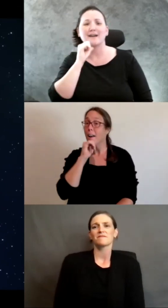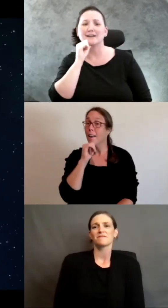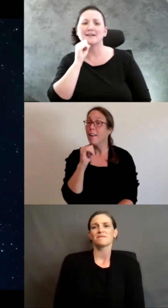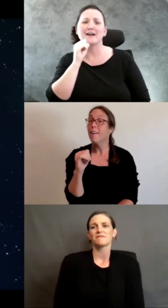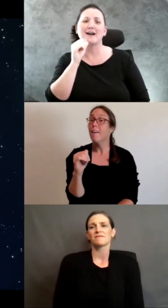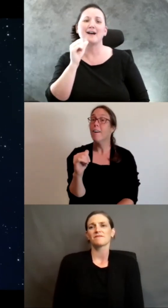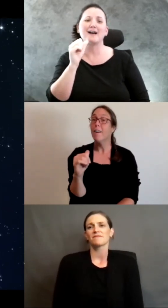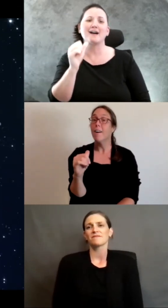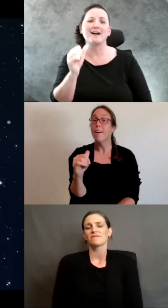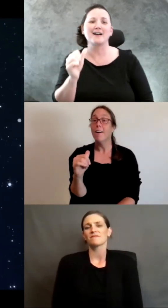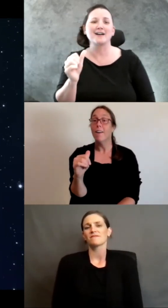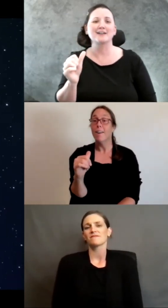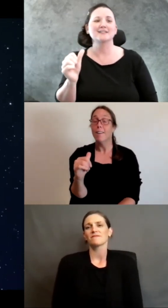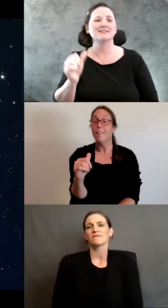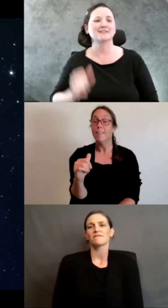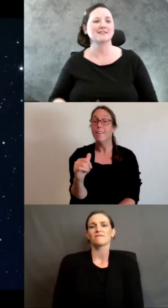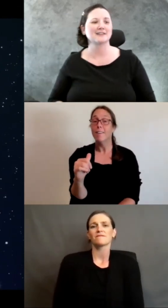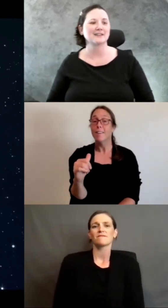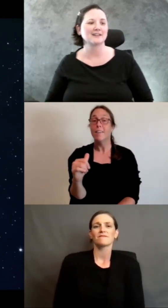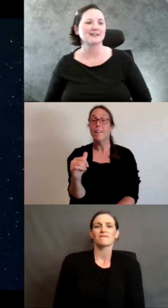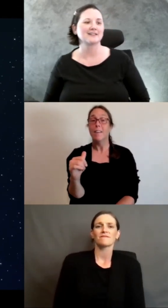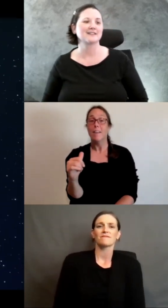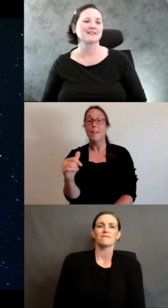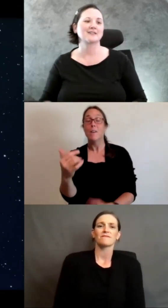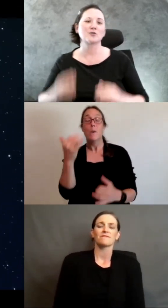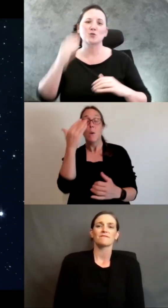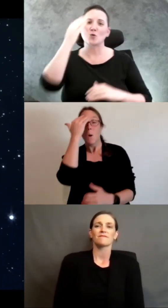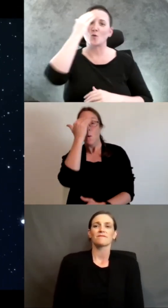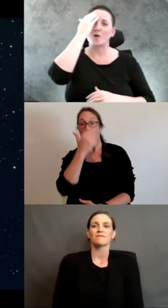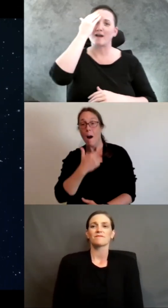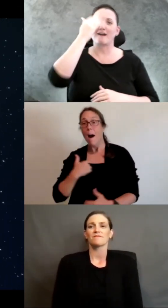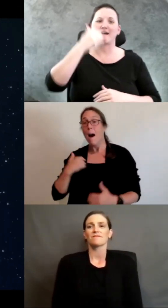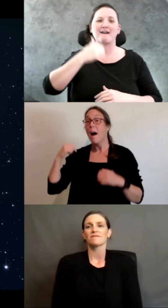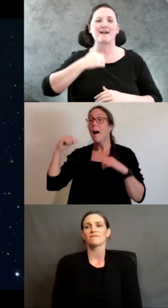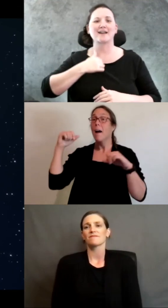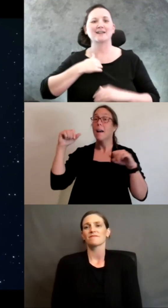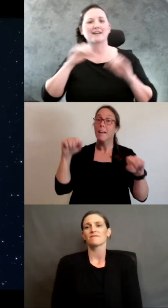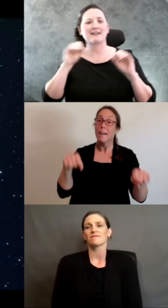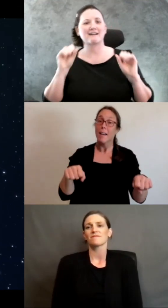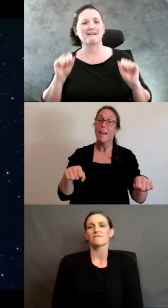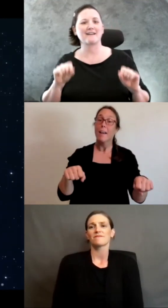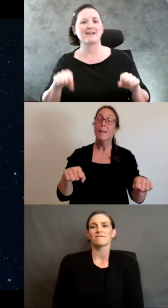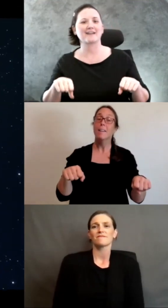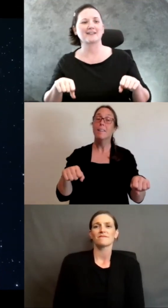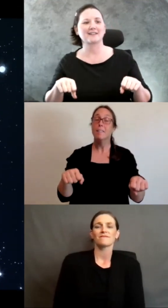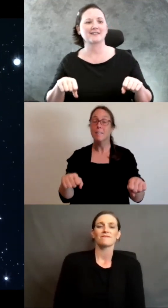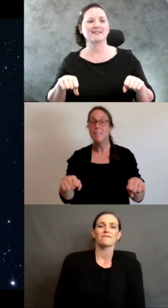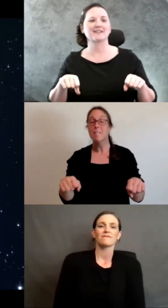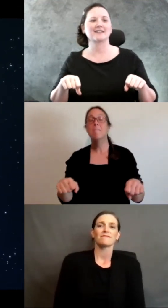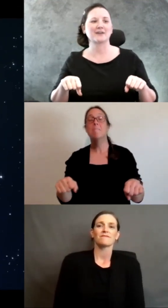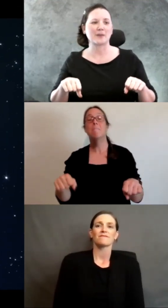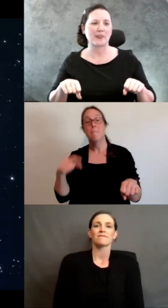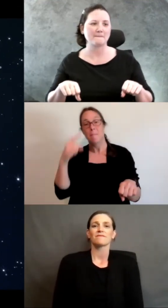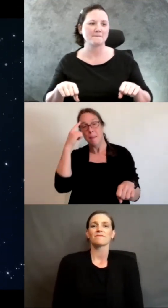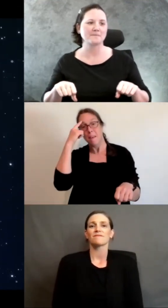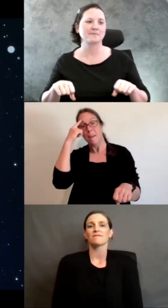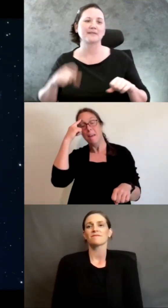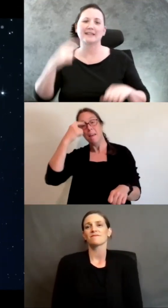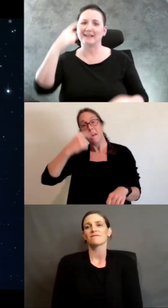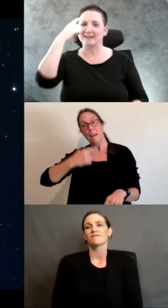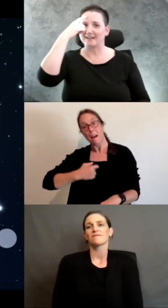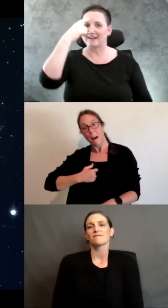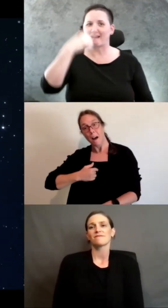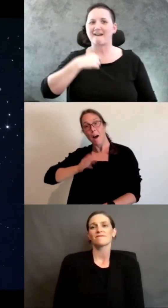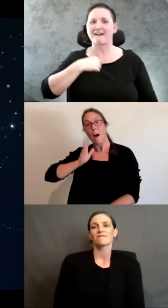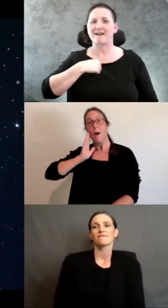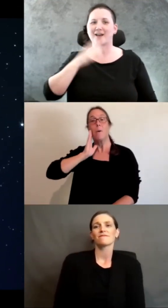Why not? No, I can think